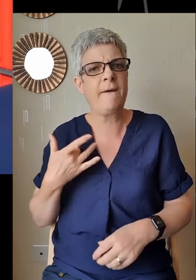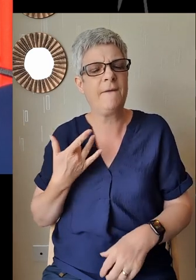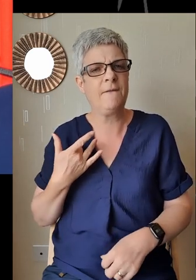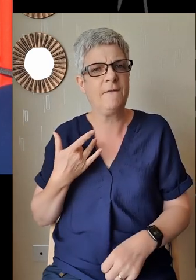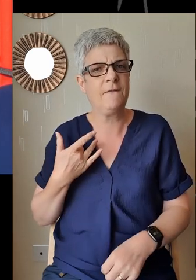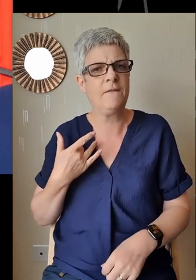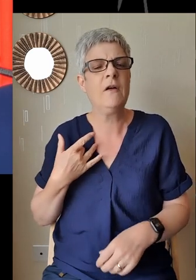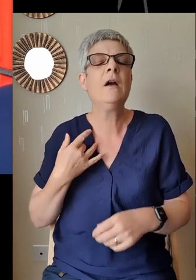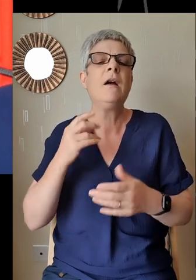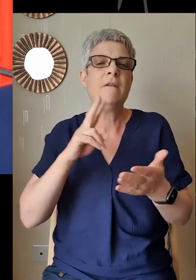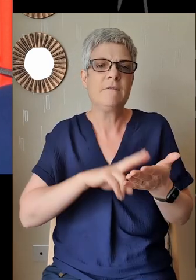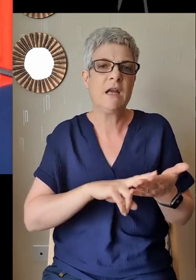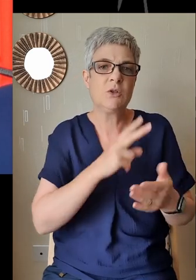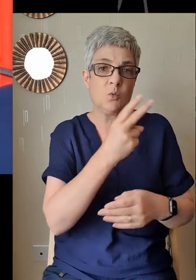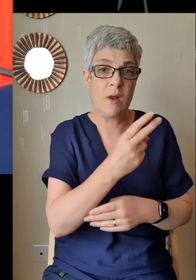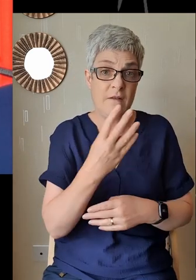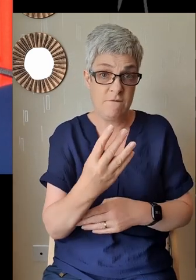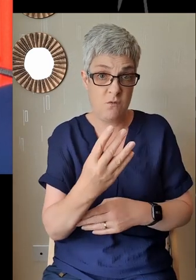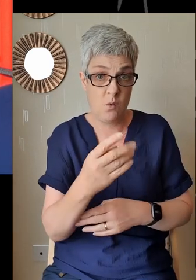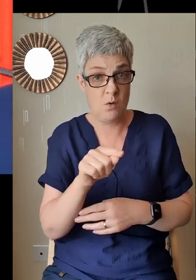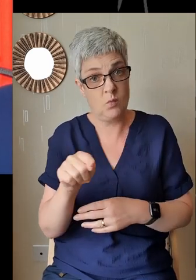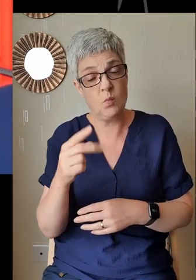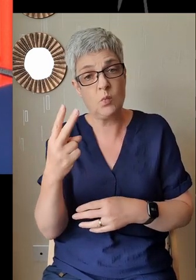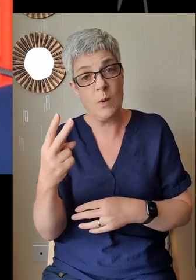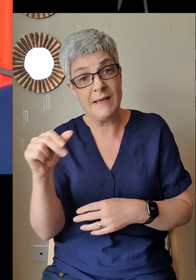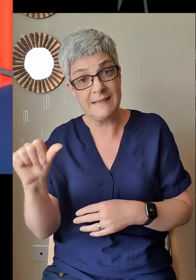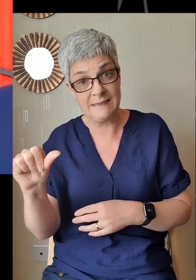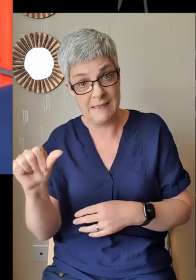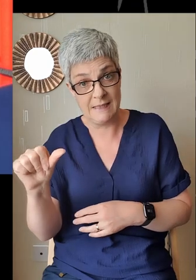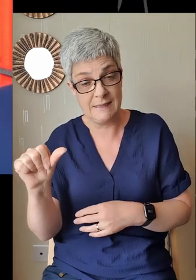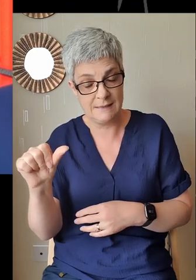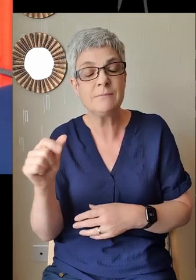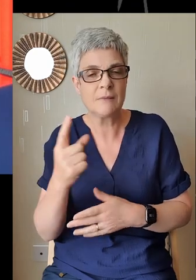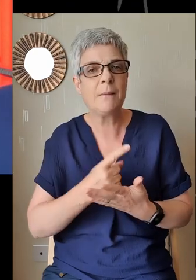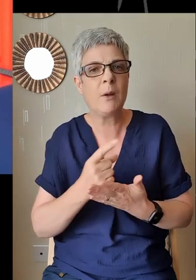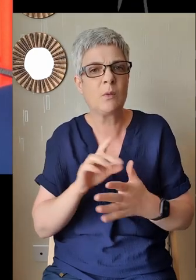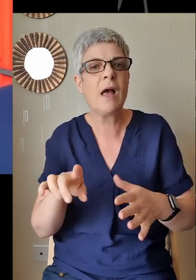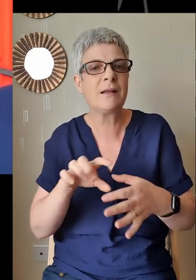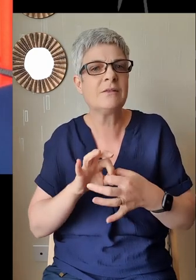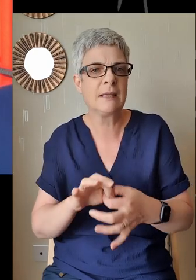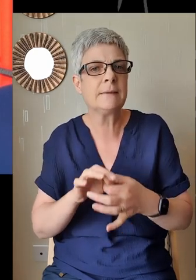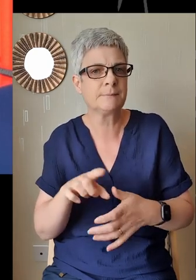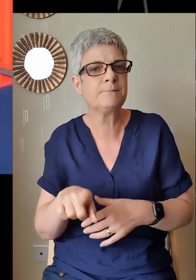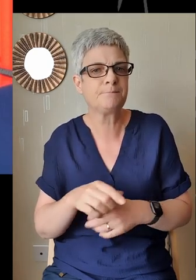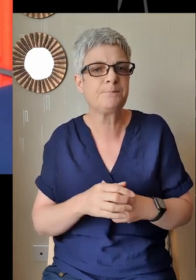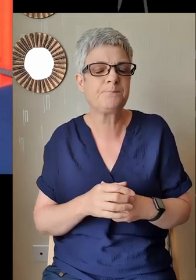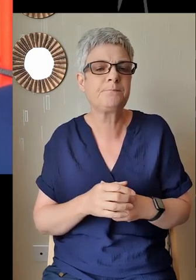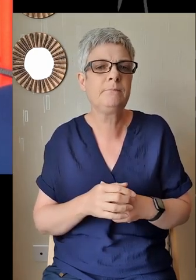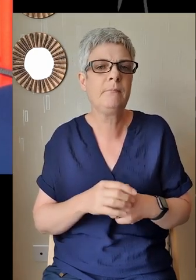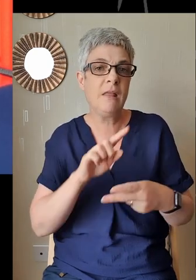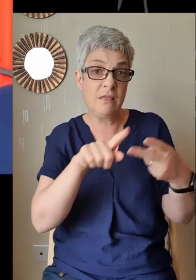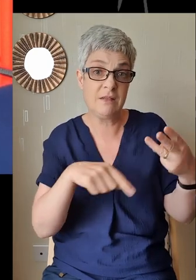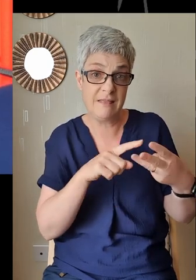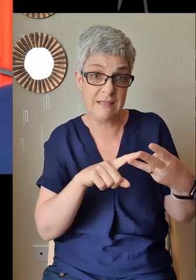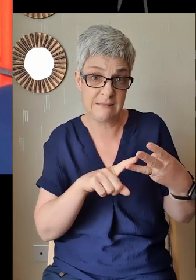Well, verses 24 to 26 of the reading are about that. Three things there.